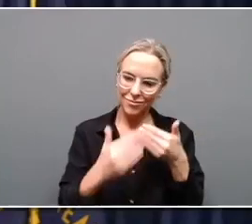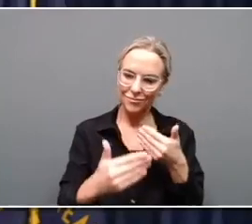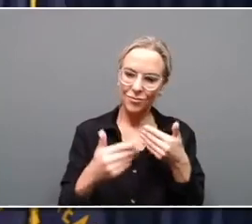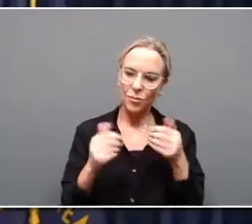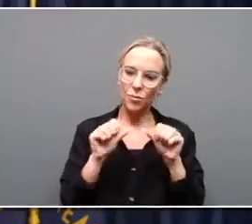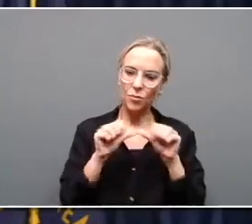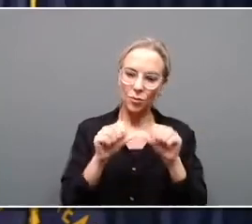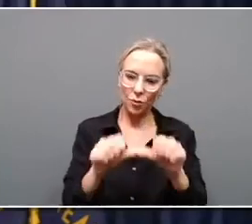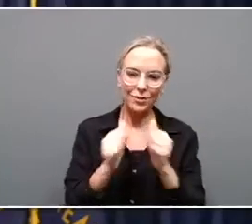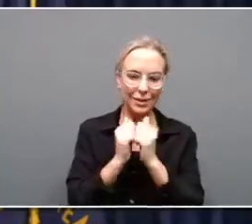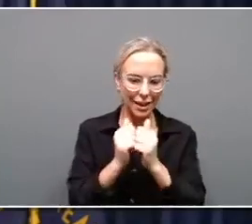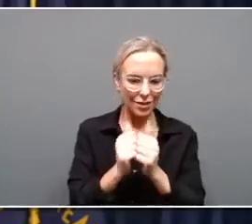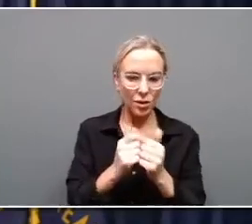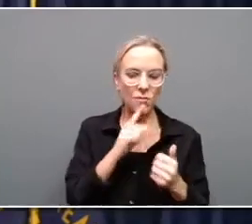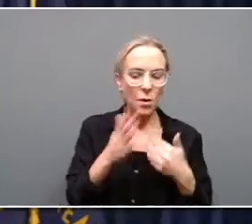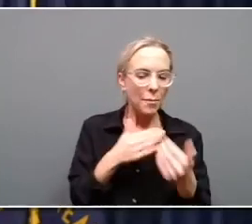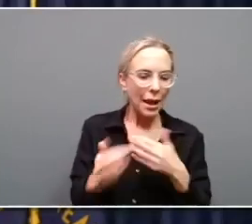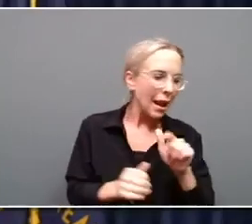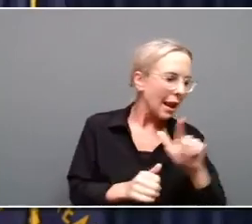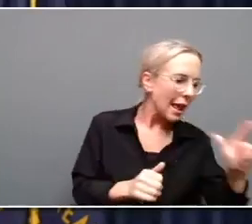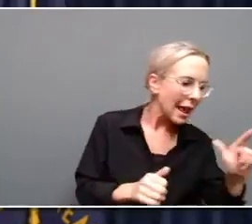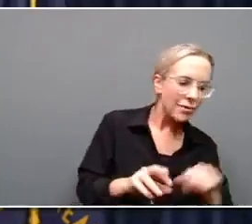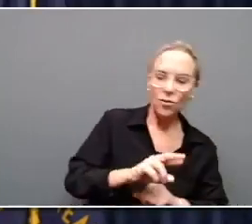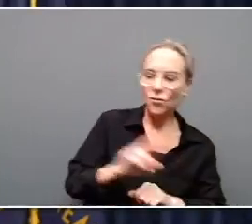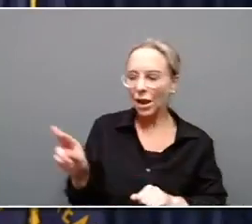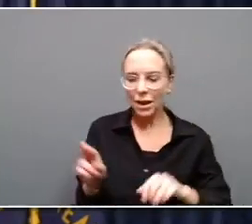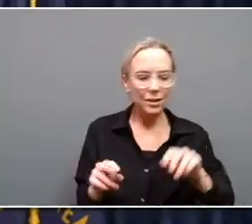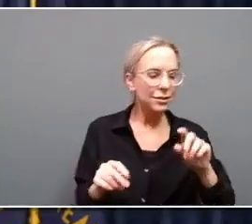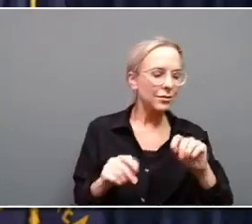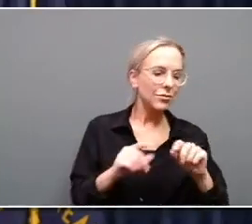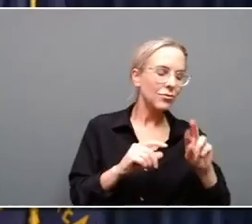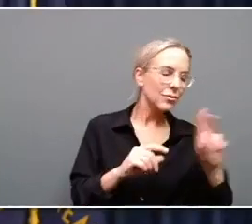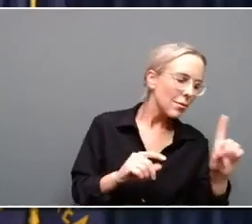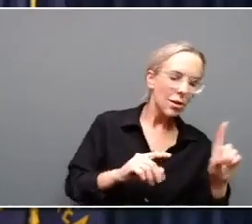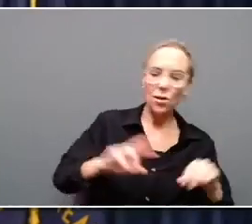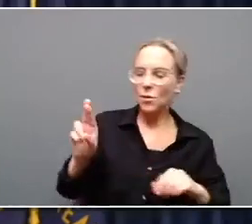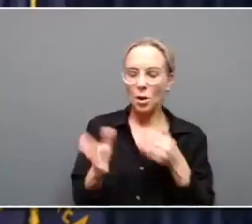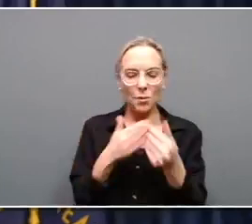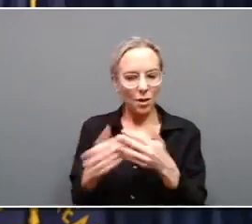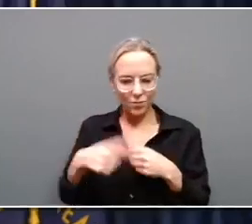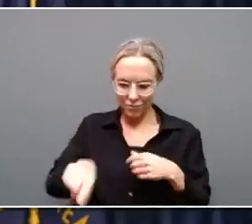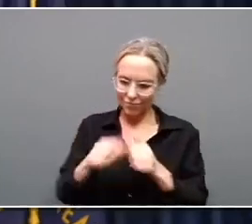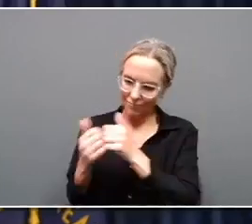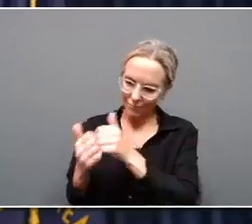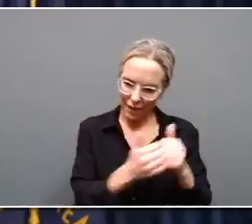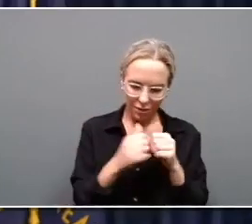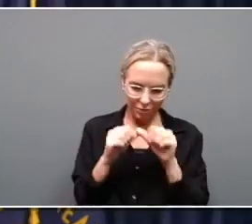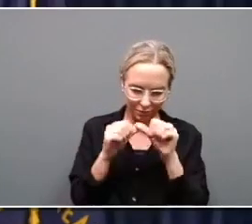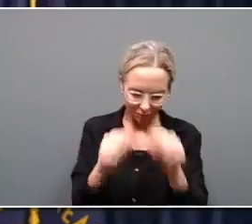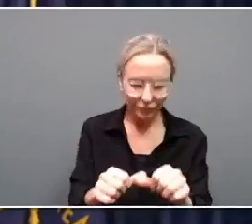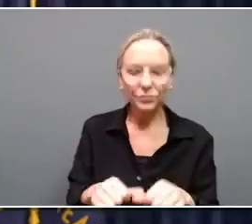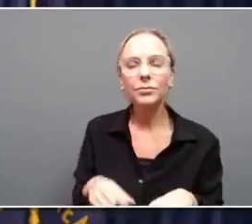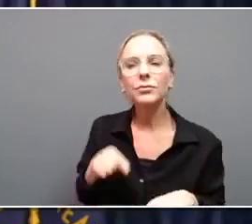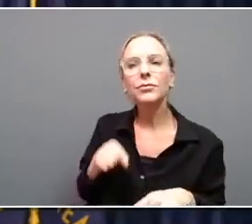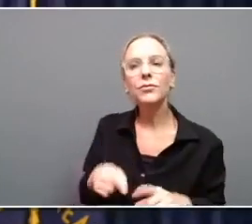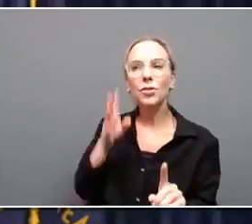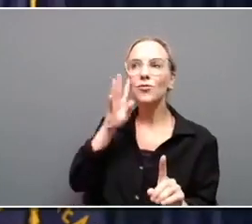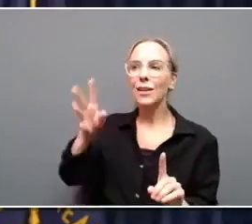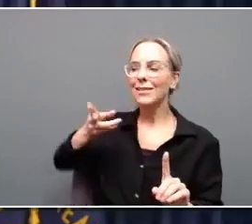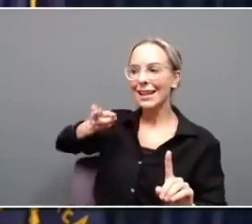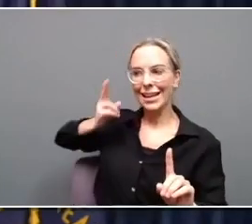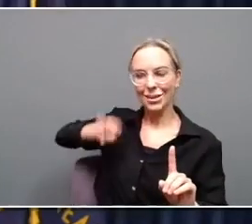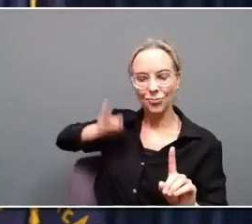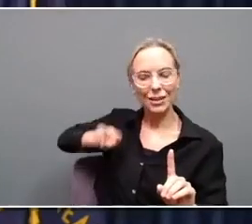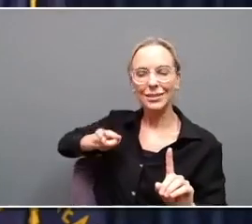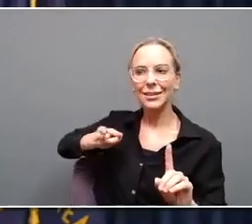forward together. We've secured the best years in economic development in our history, creating nearly 50,000 new